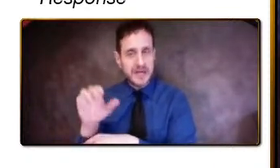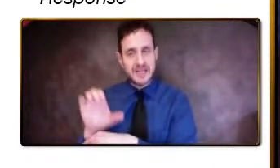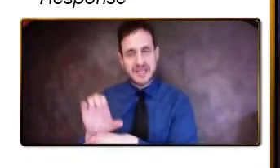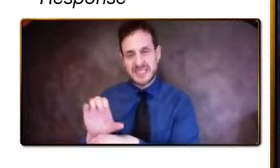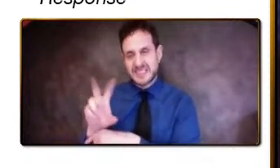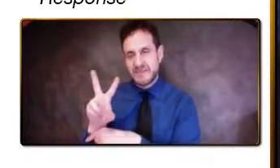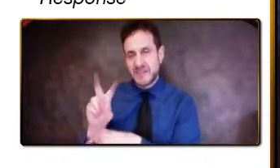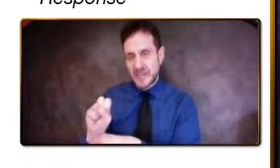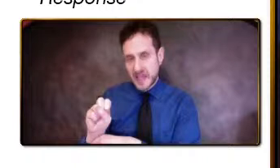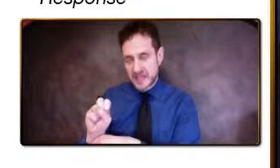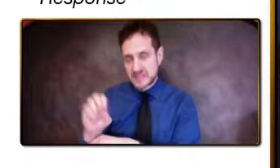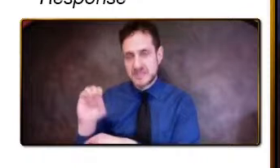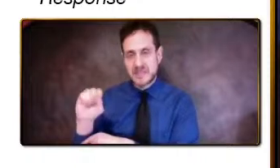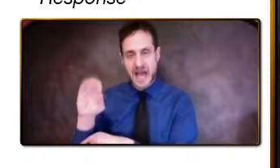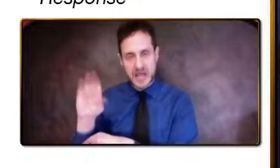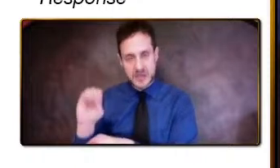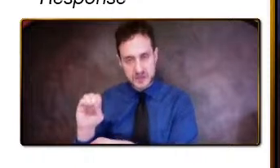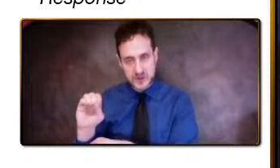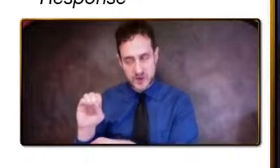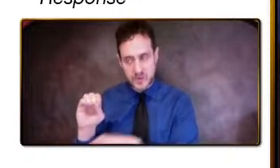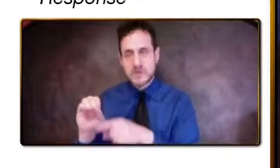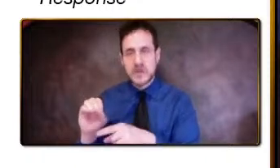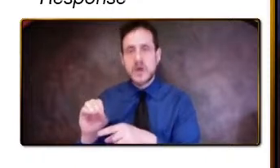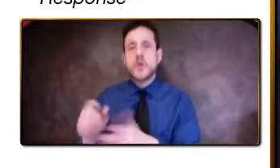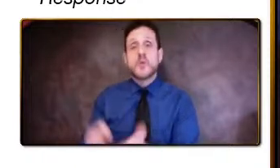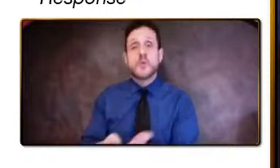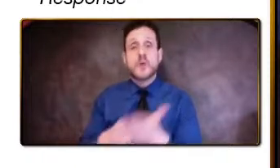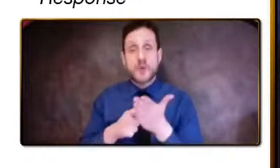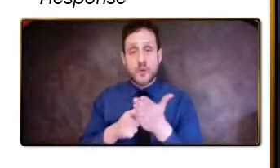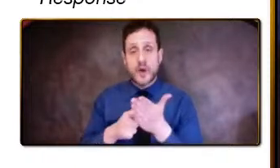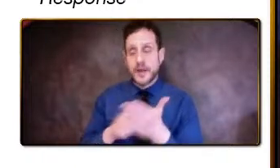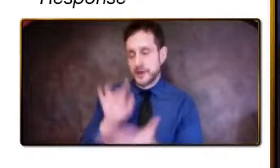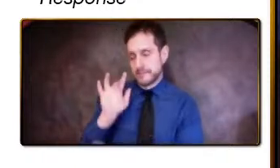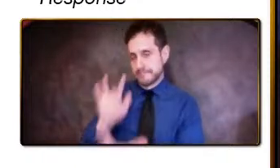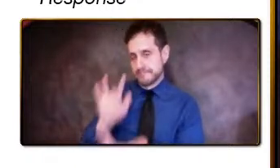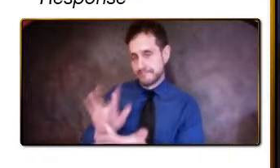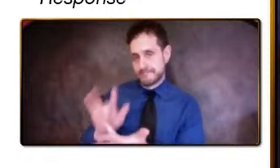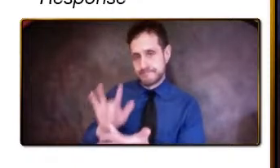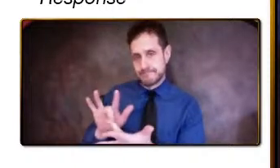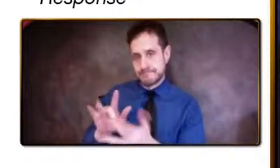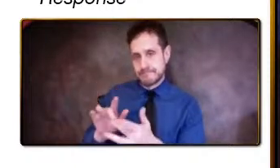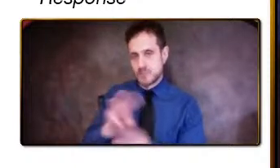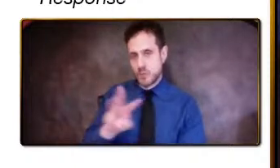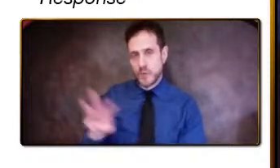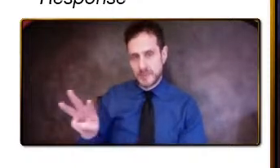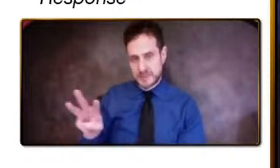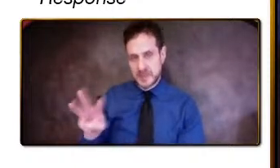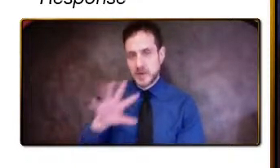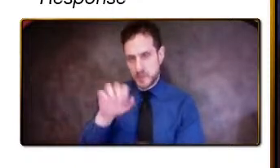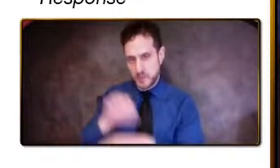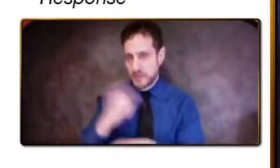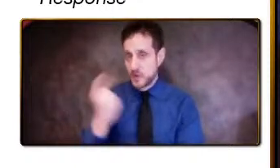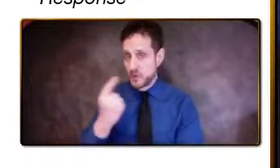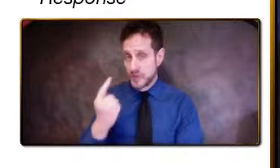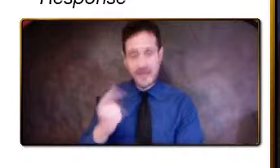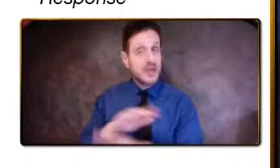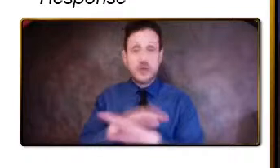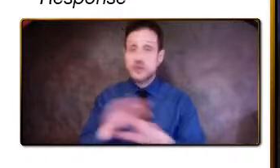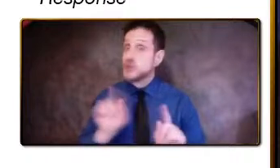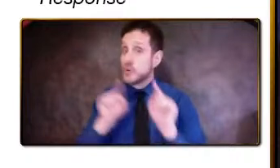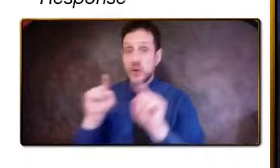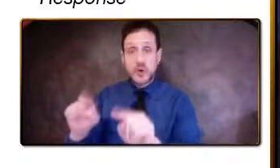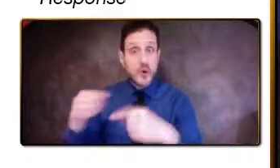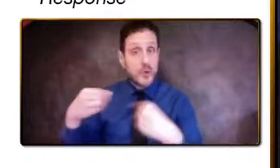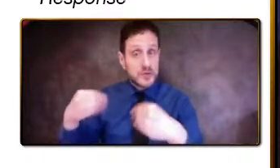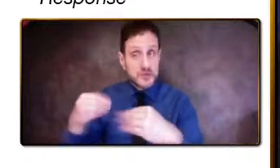will be by an online appointment only. So please don't try to line up at the store or try to call your local pharmacy